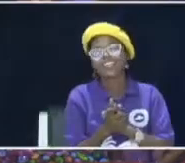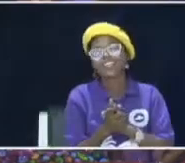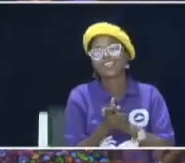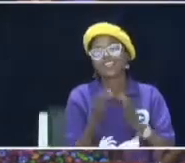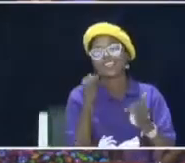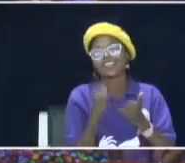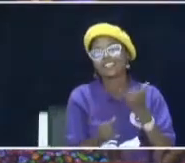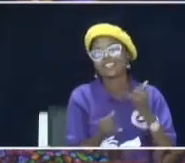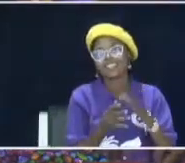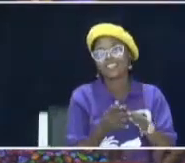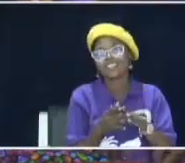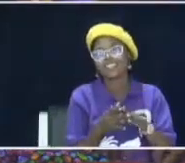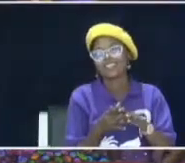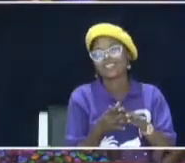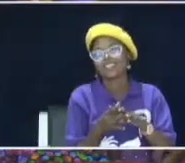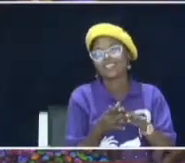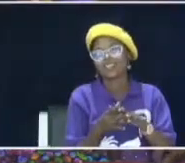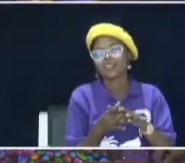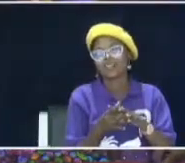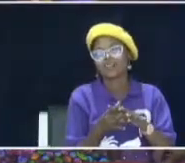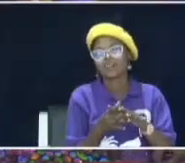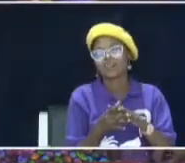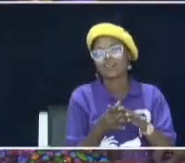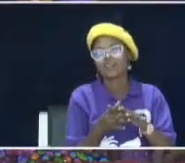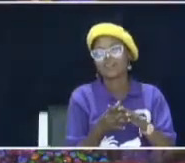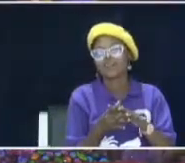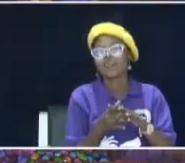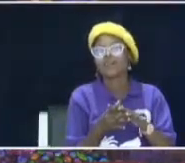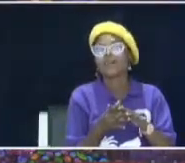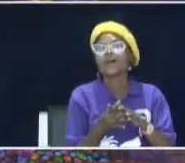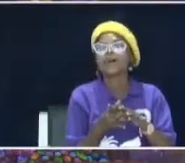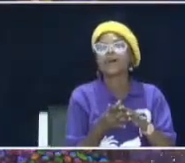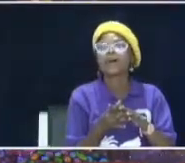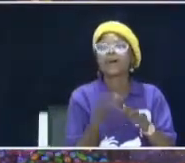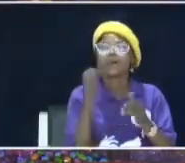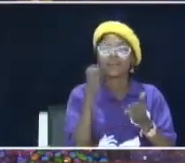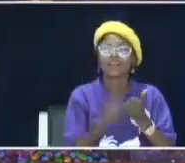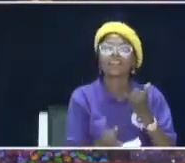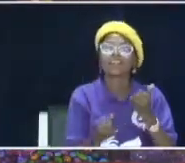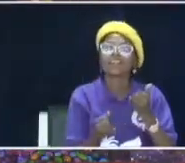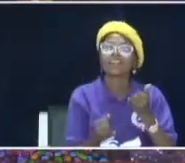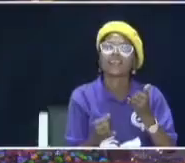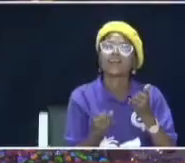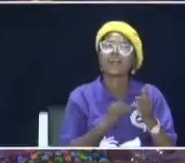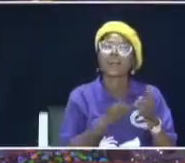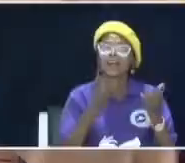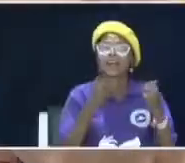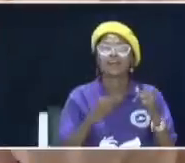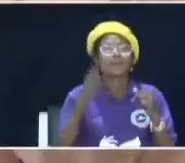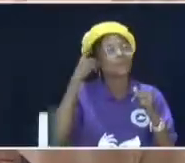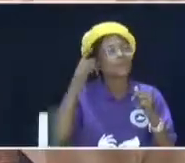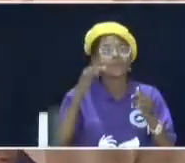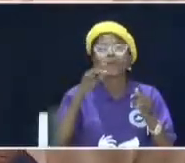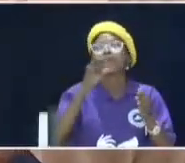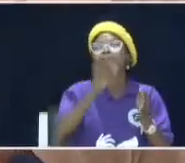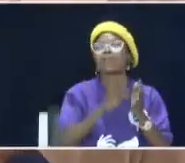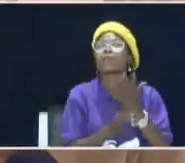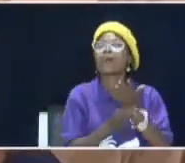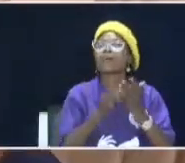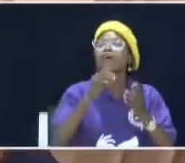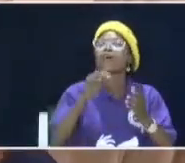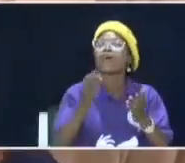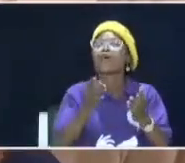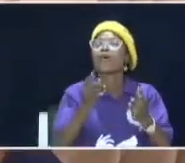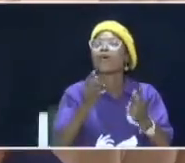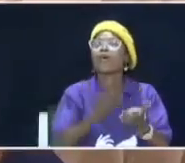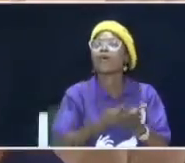Finally, let me, don't turn the mic on me, please. Finally, I came here for February Holy Ghost service. While